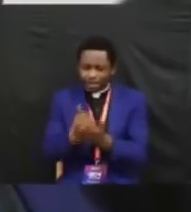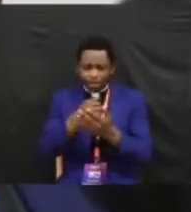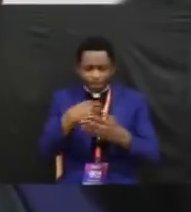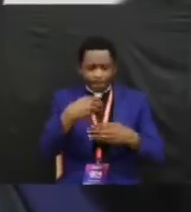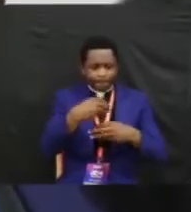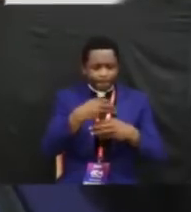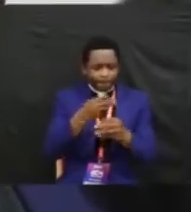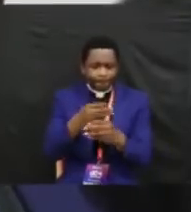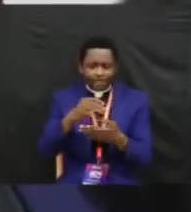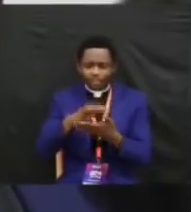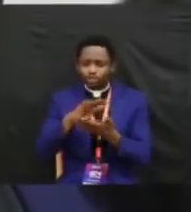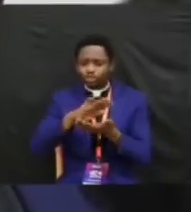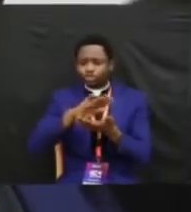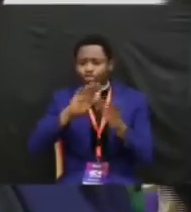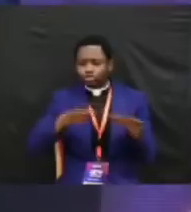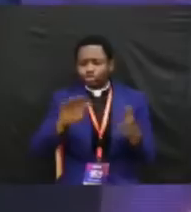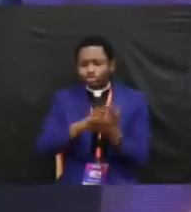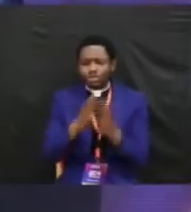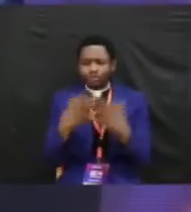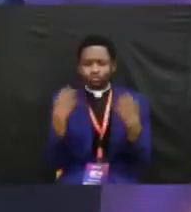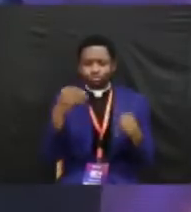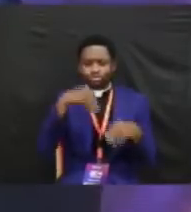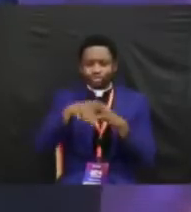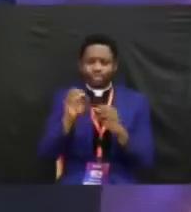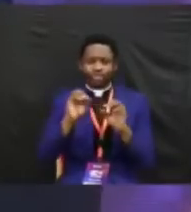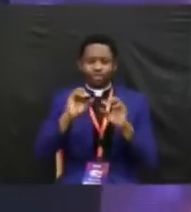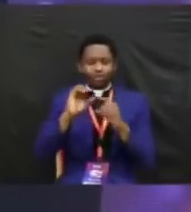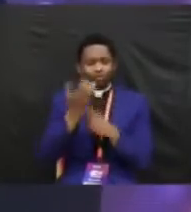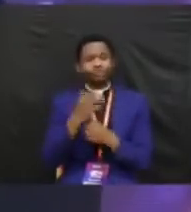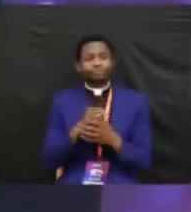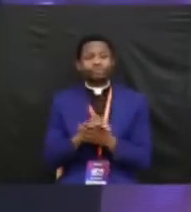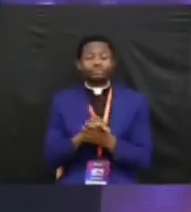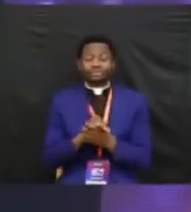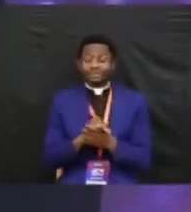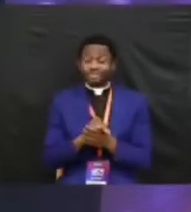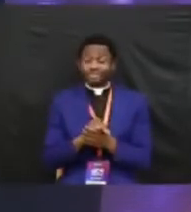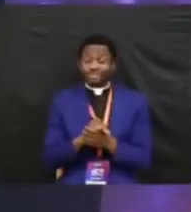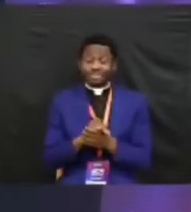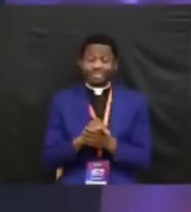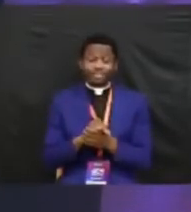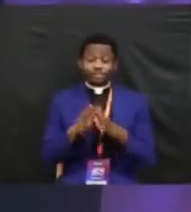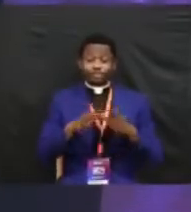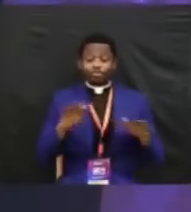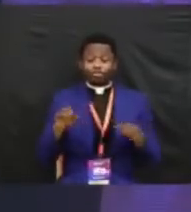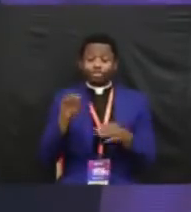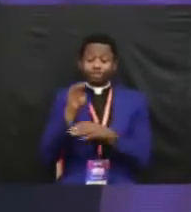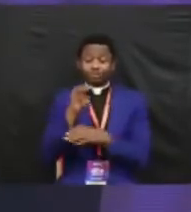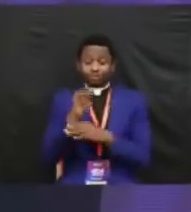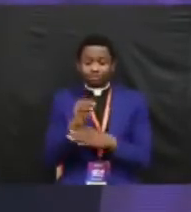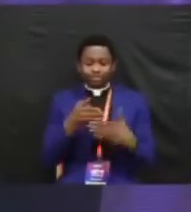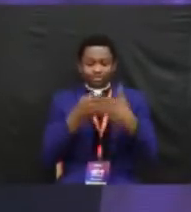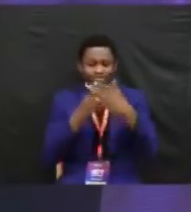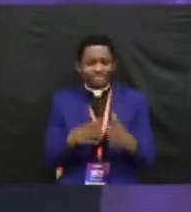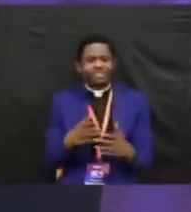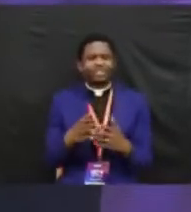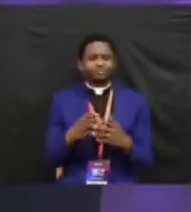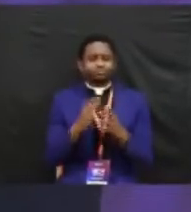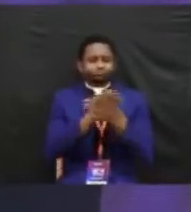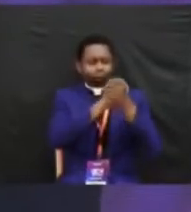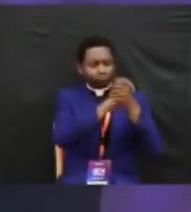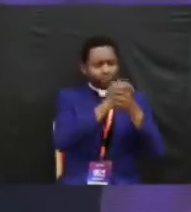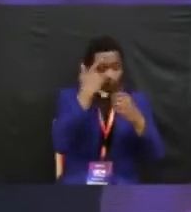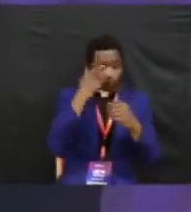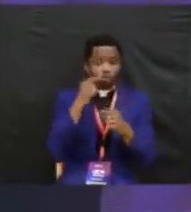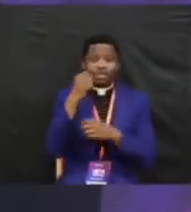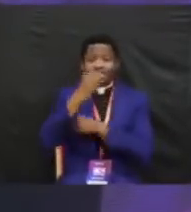communities in which they exist. The leadership of the children's ministry is applauded for their annual preacher kids